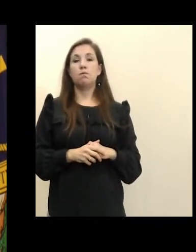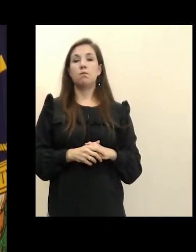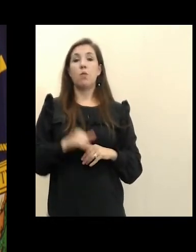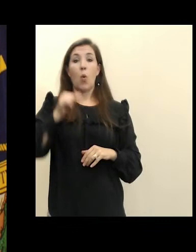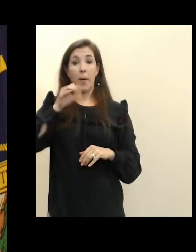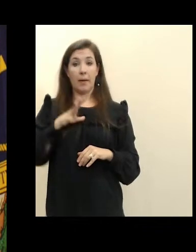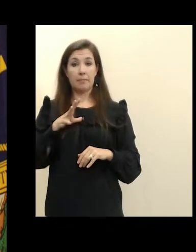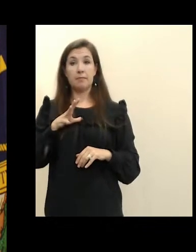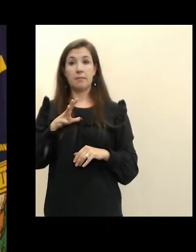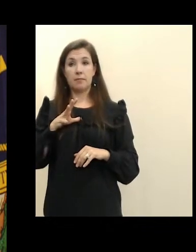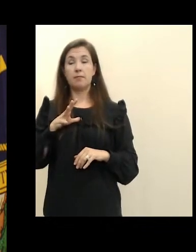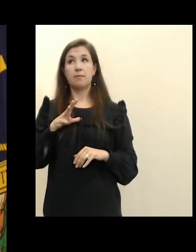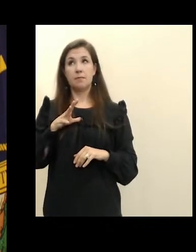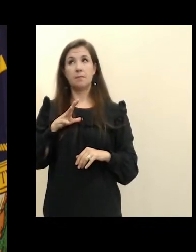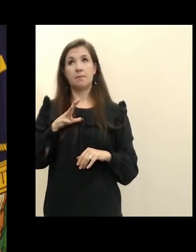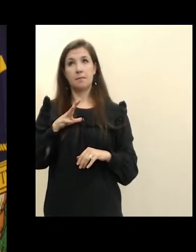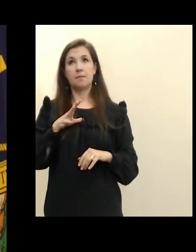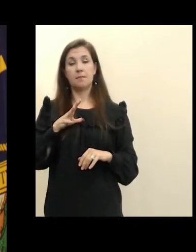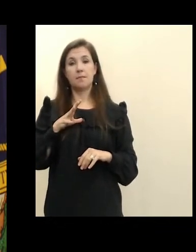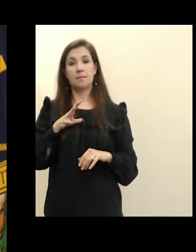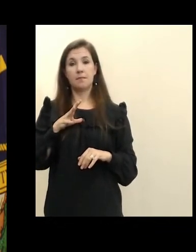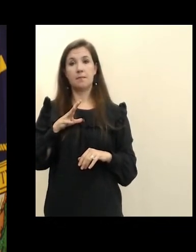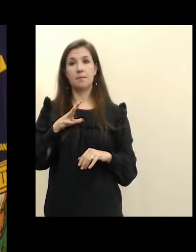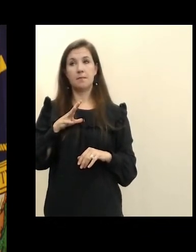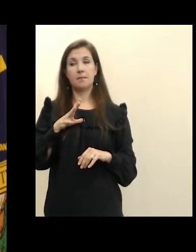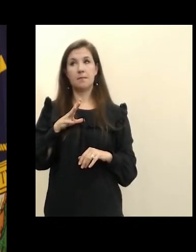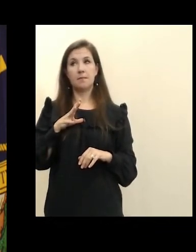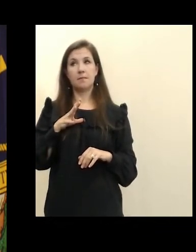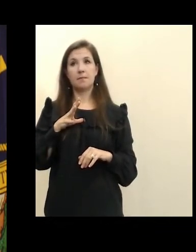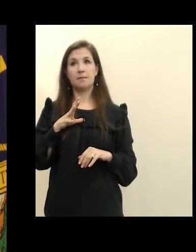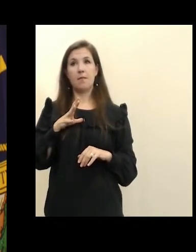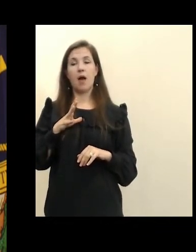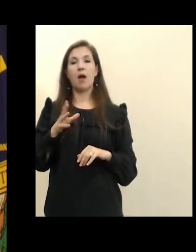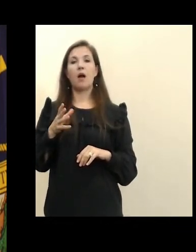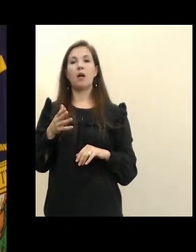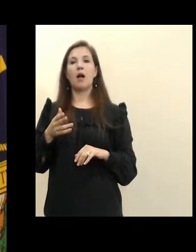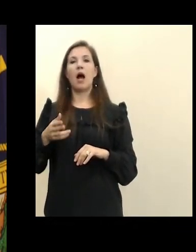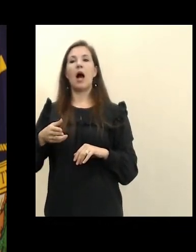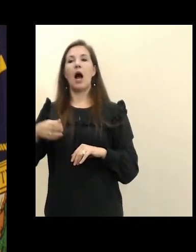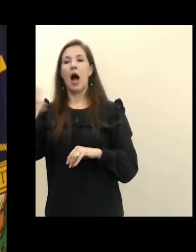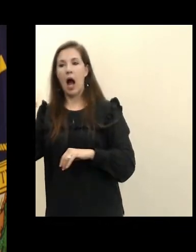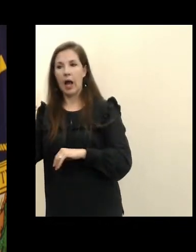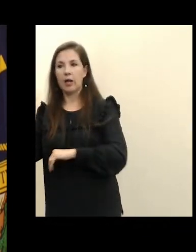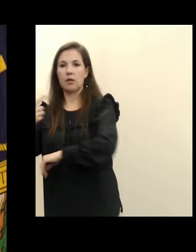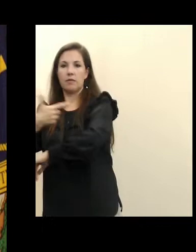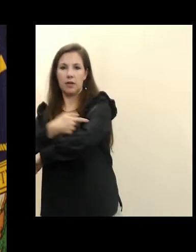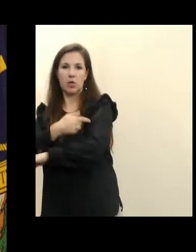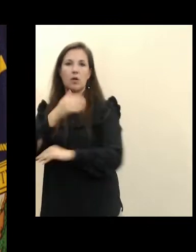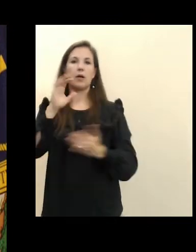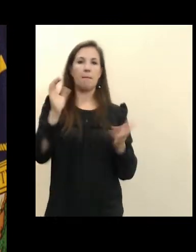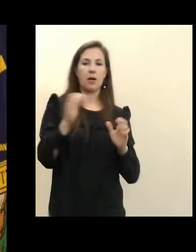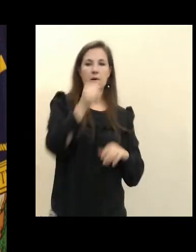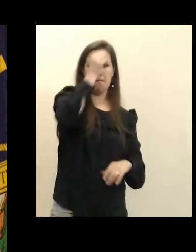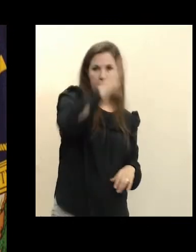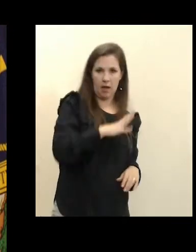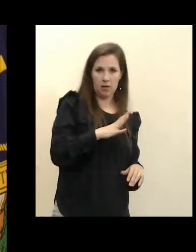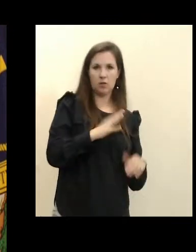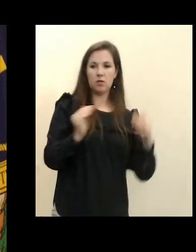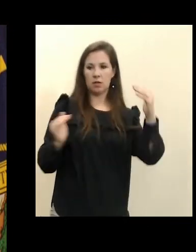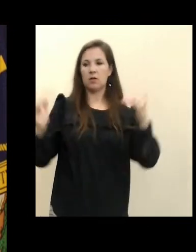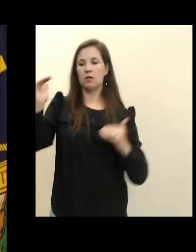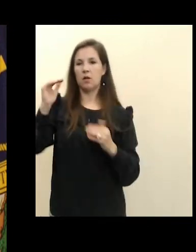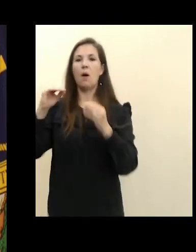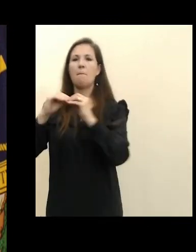women, females have a much higher vaccination rate compared to males, including in all age